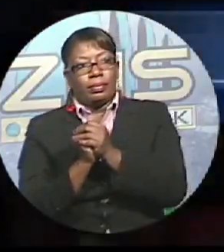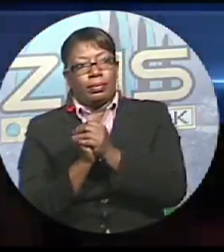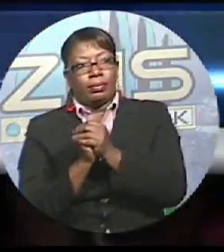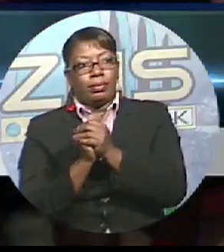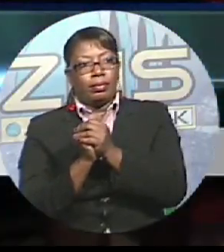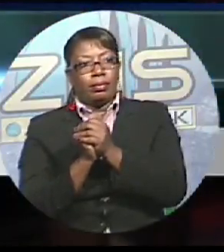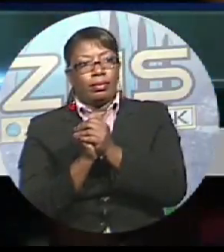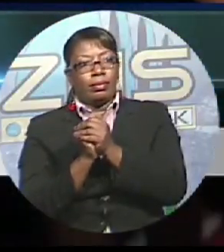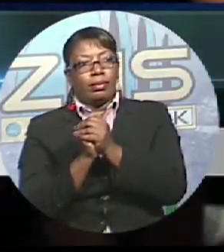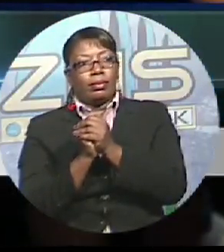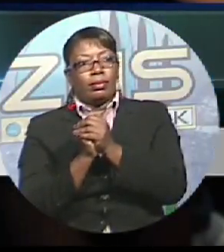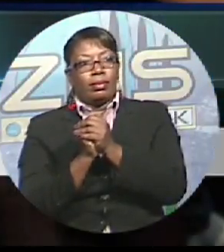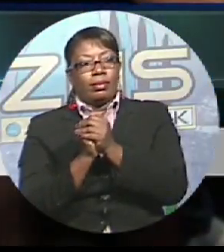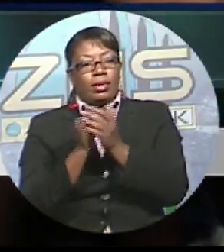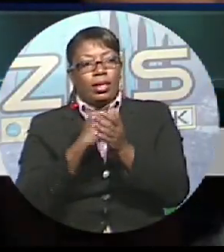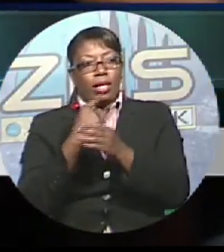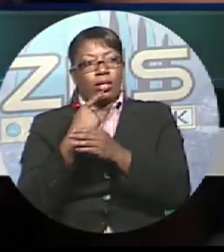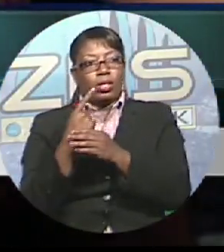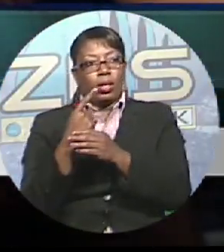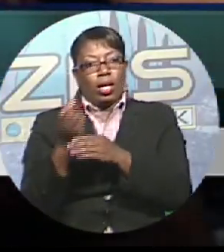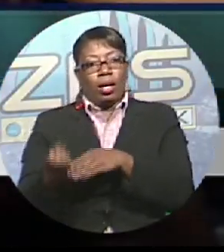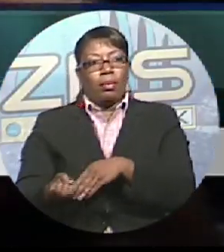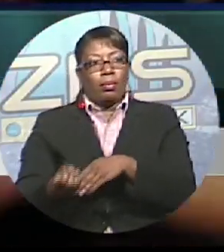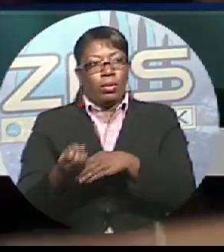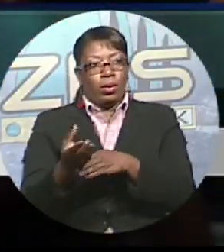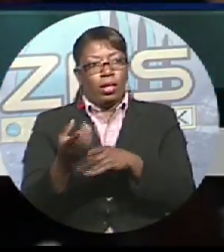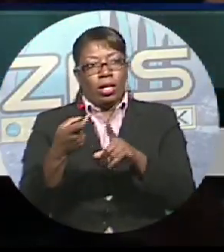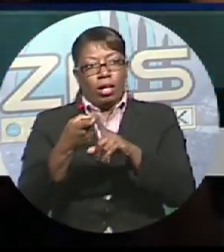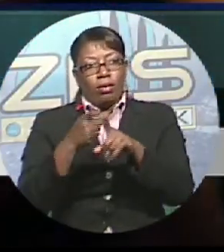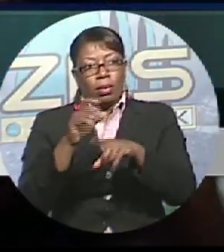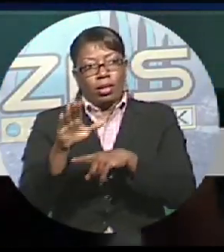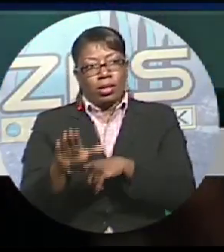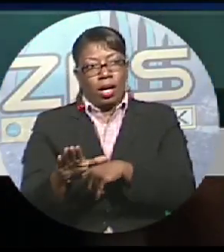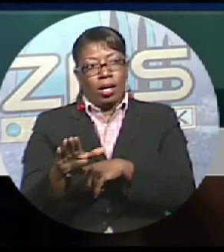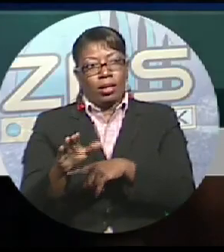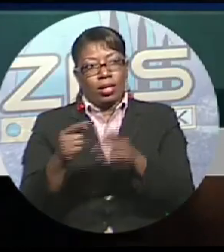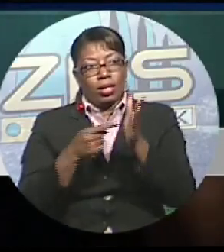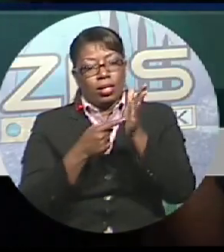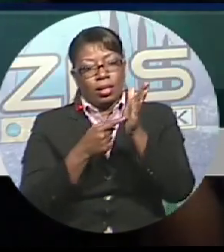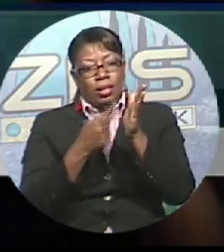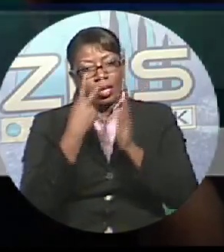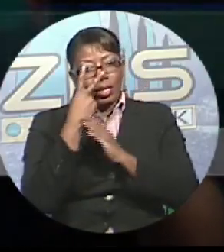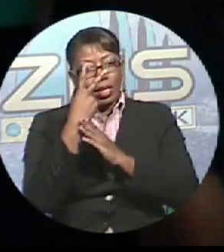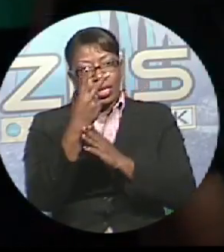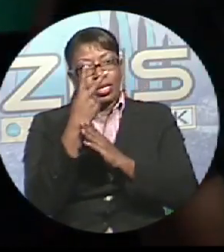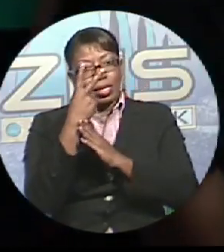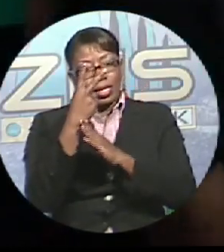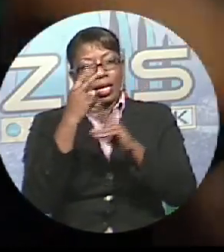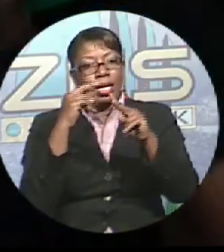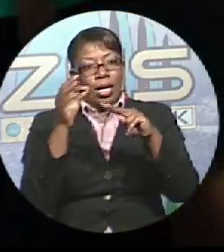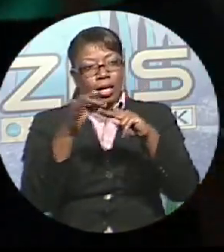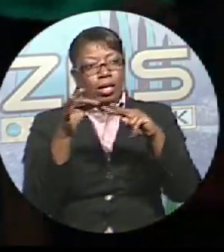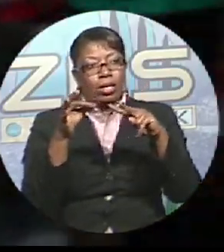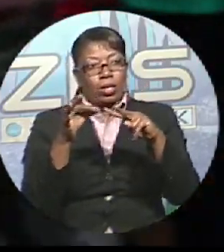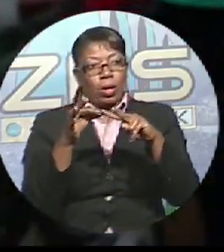We told you. I told you I was falling from a child. So, see the score?